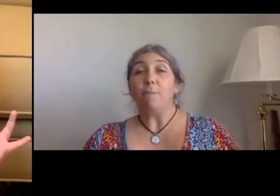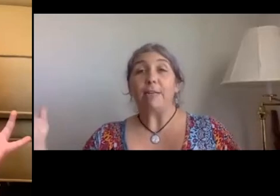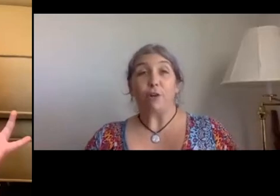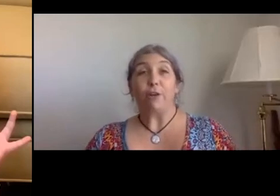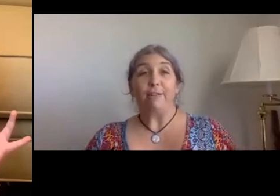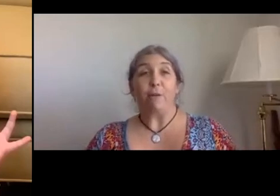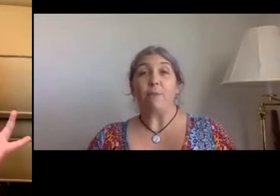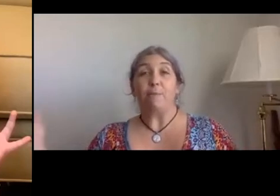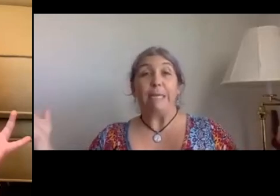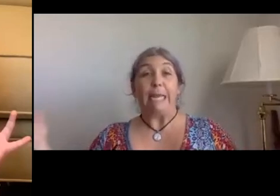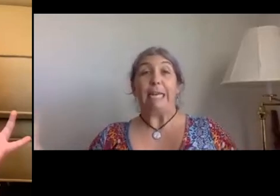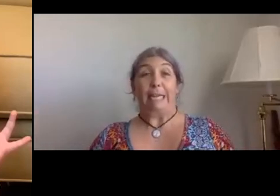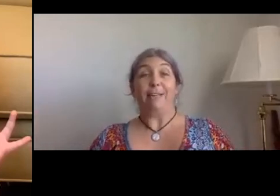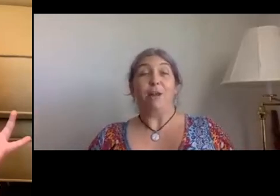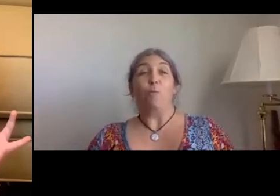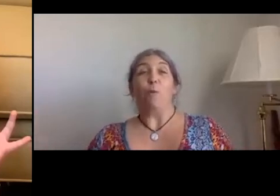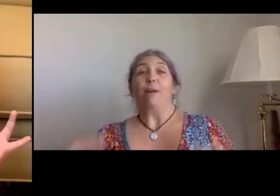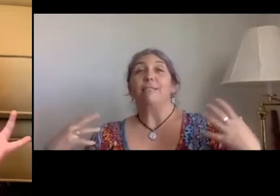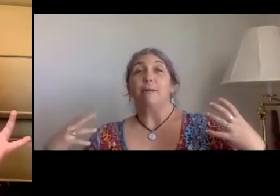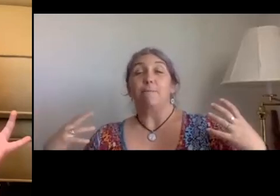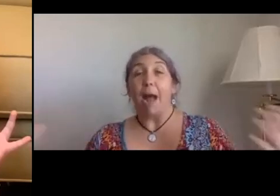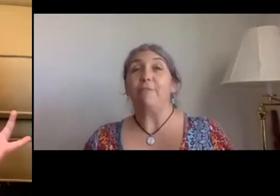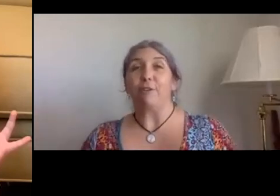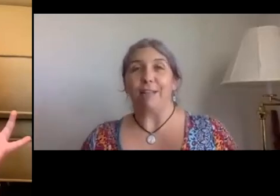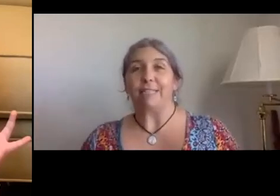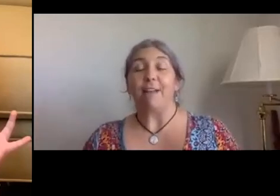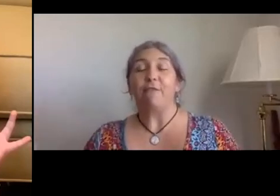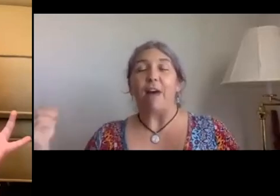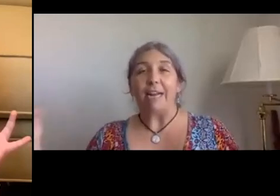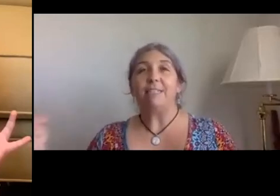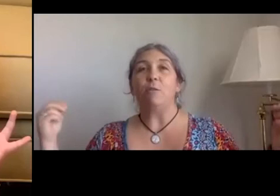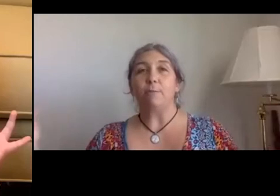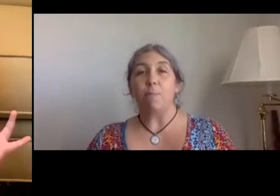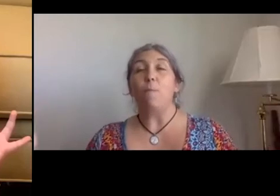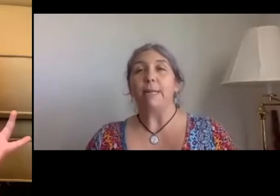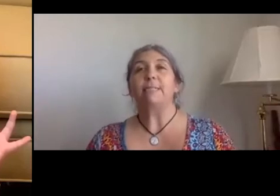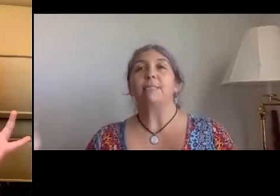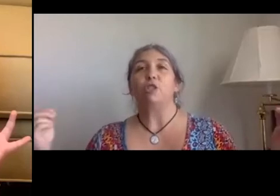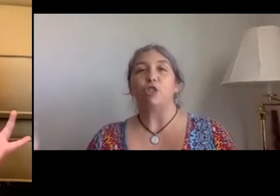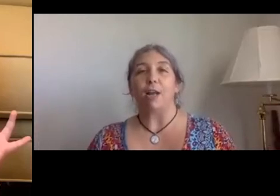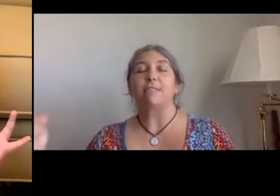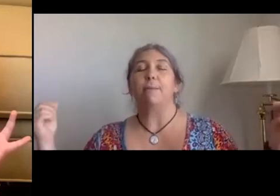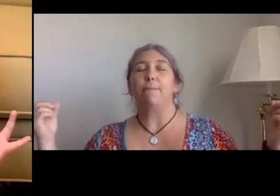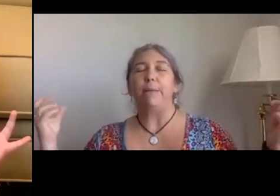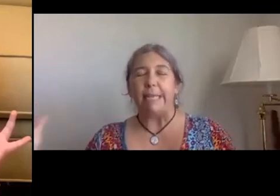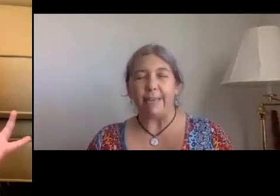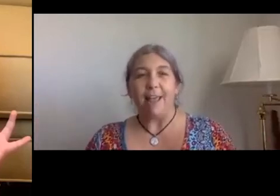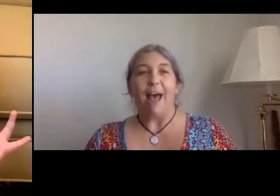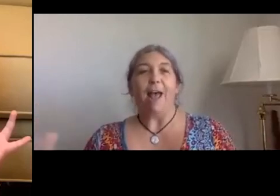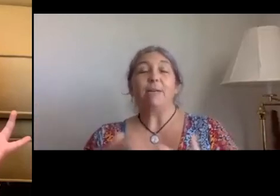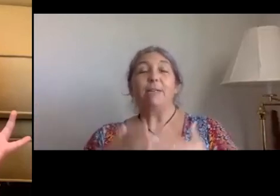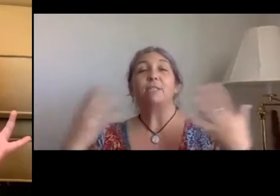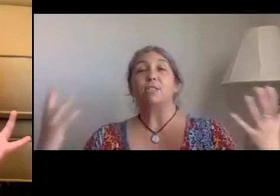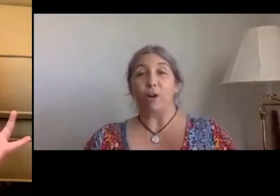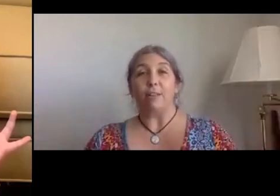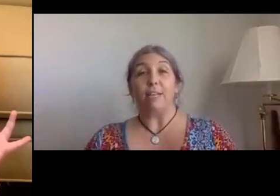of my journey from the beginning was mindfulness and finding those moments to just be. I'm